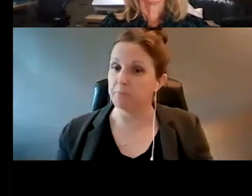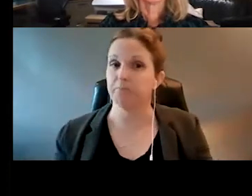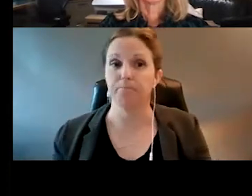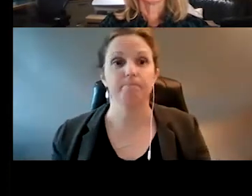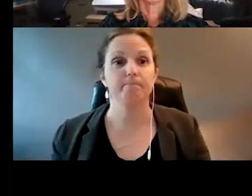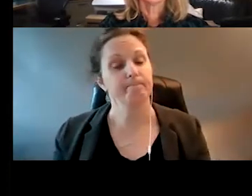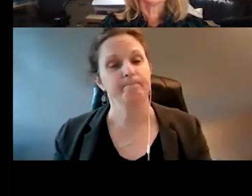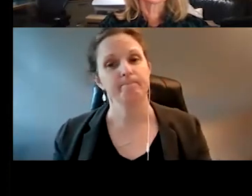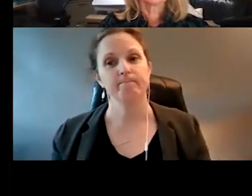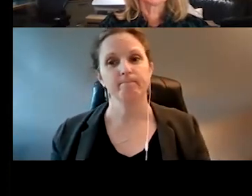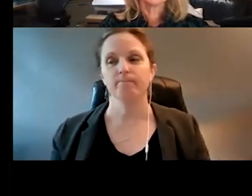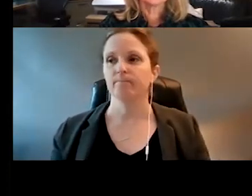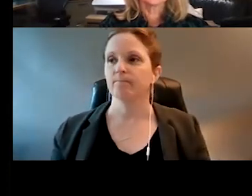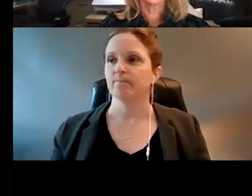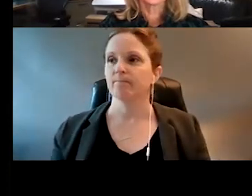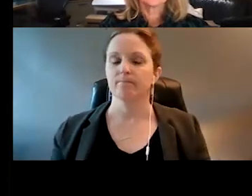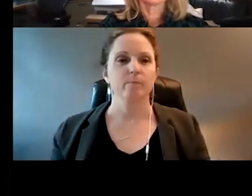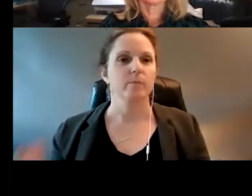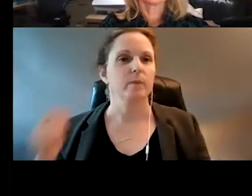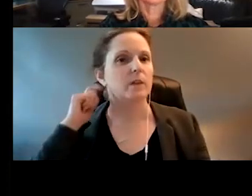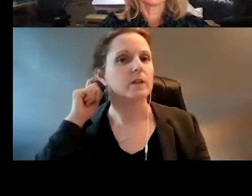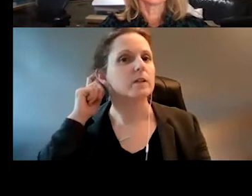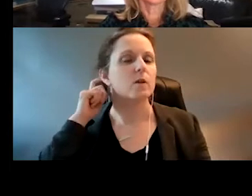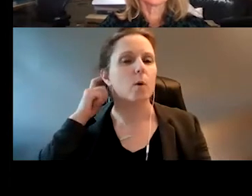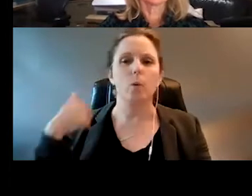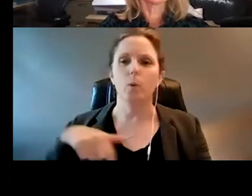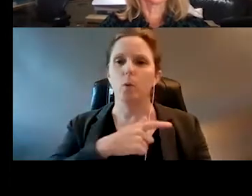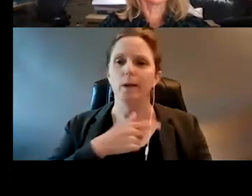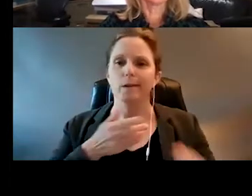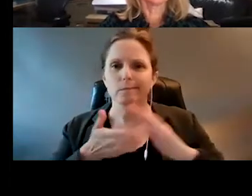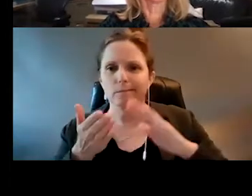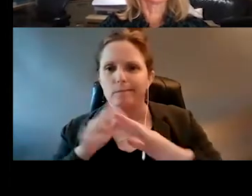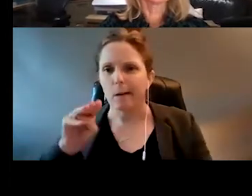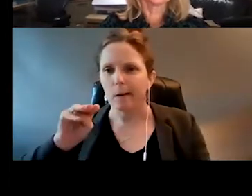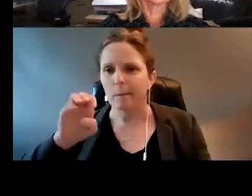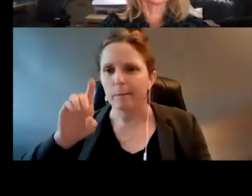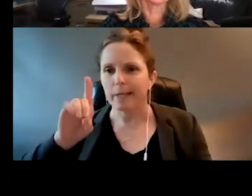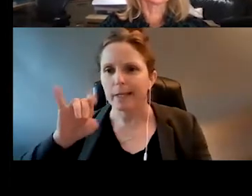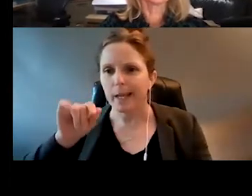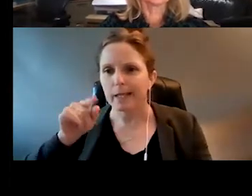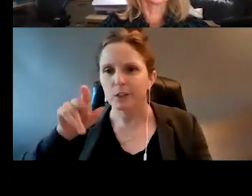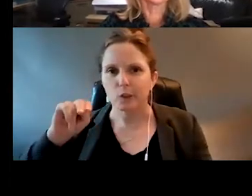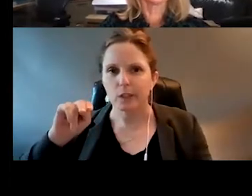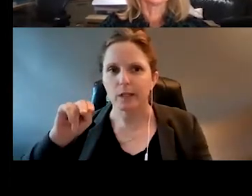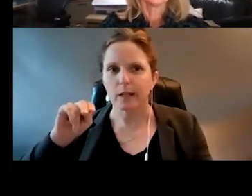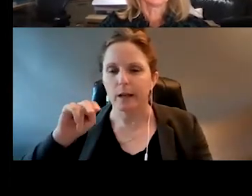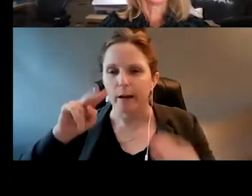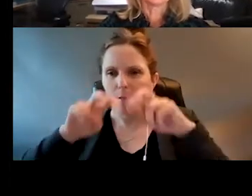clinics where they didn't get detailing, adding a CHW increased abstinence rates by